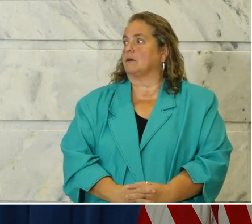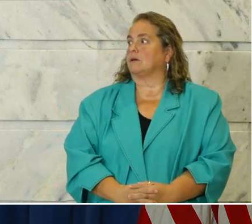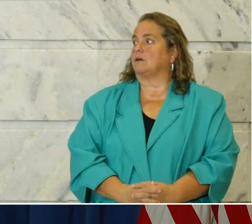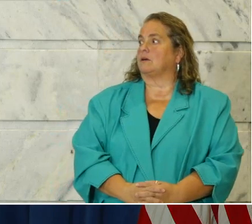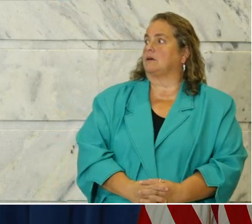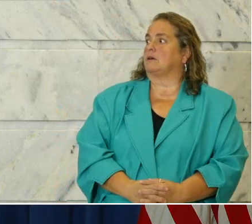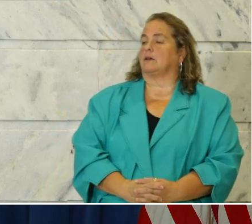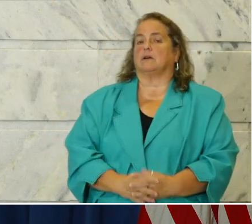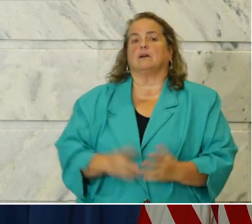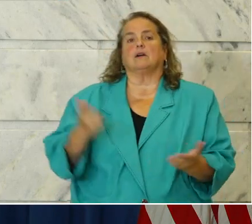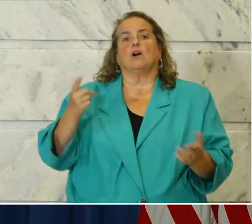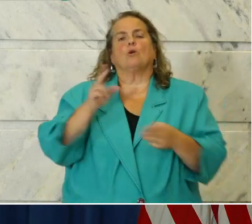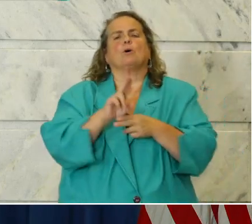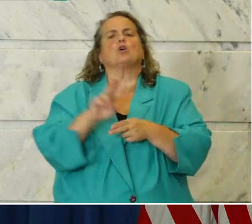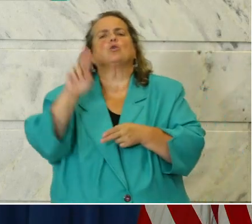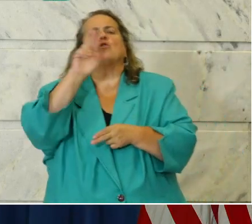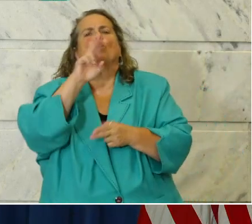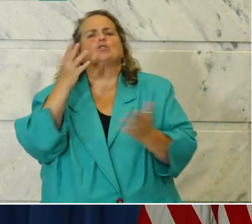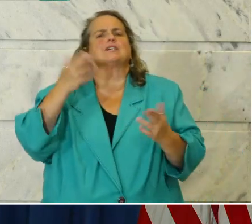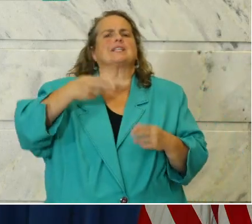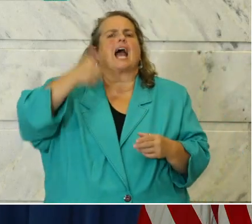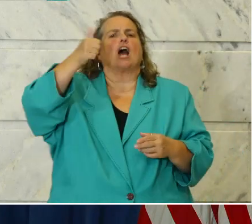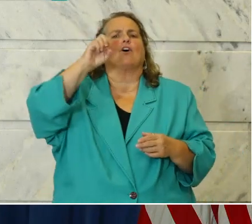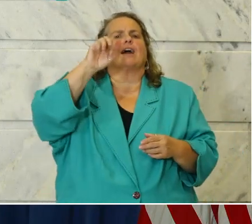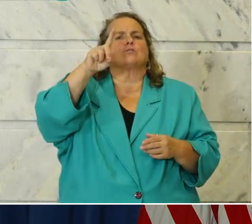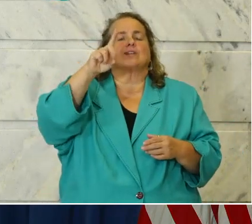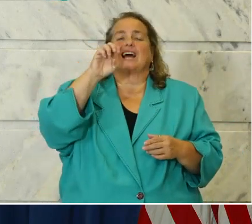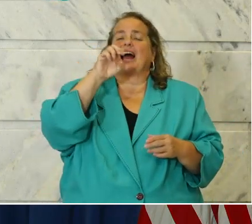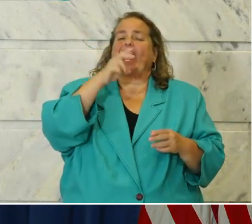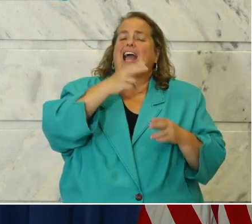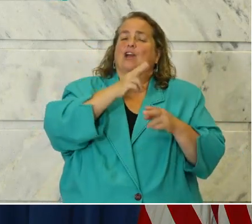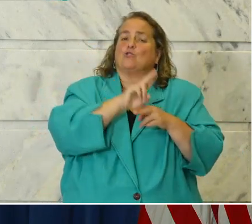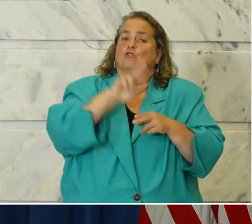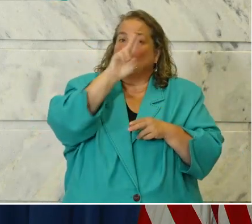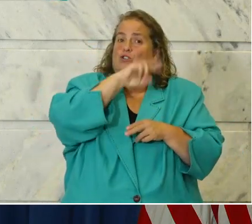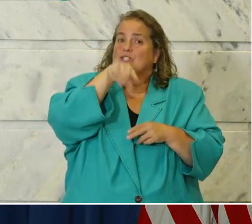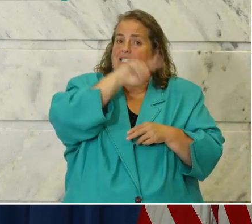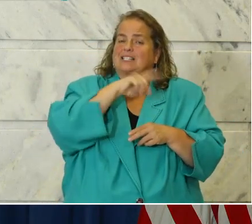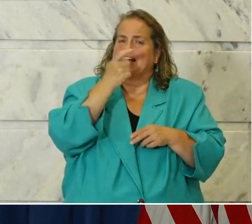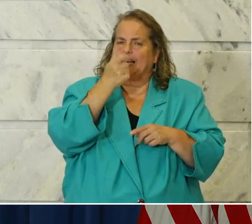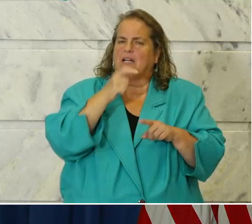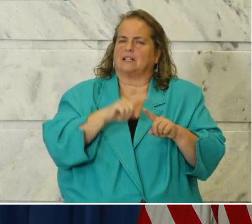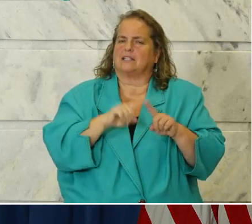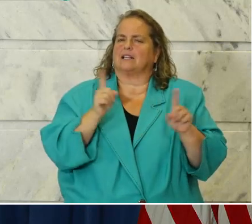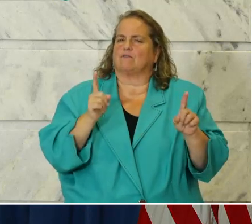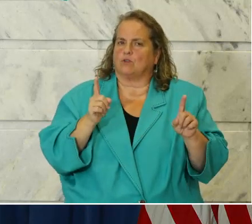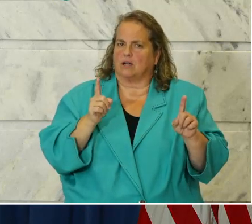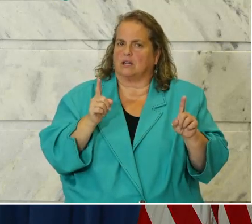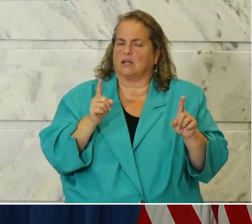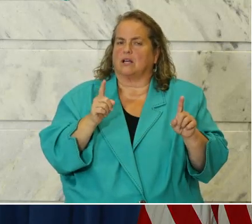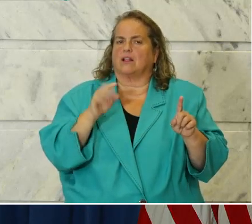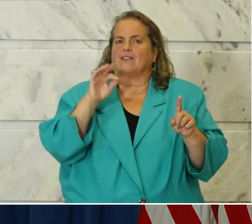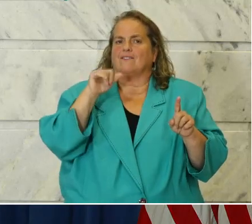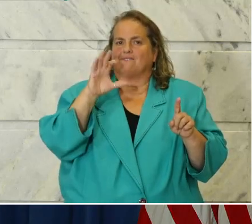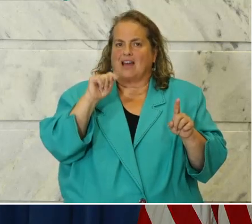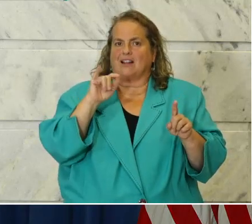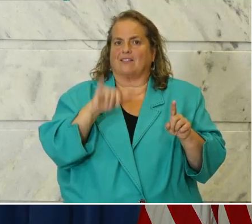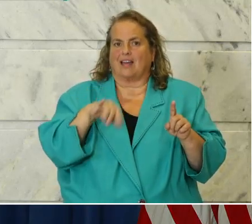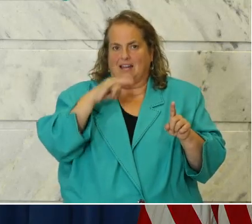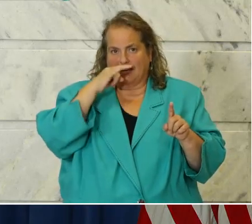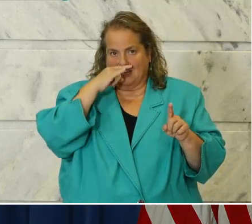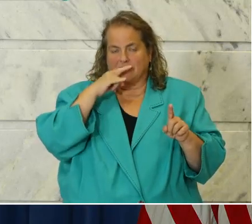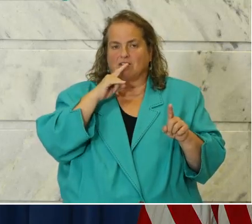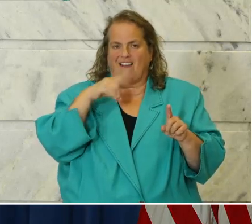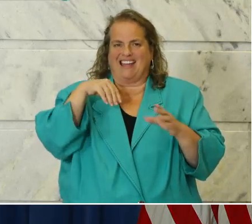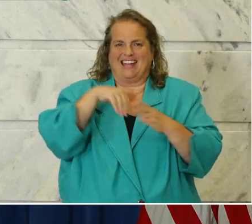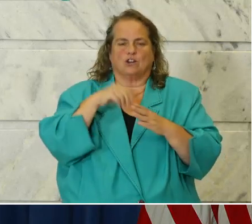Oh, higher ed. Higher ed is a little bit different in the fact that kids are housed